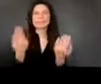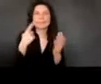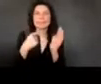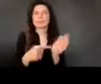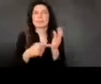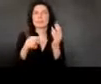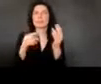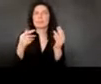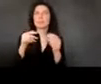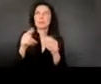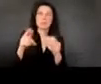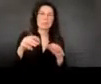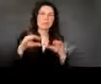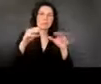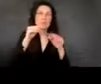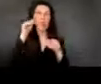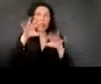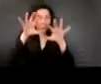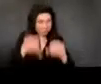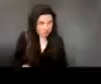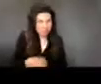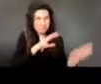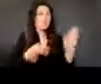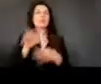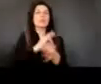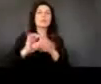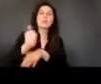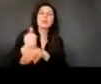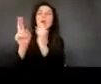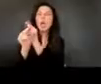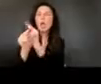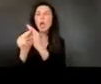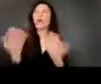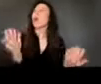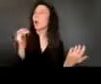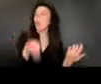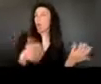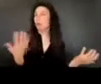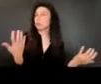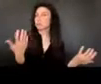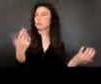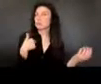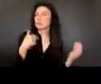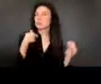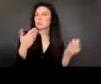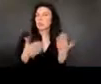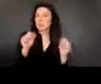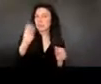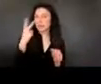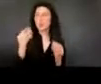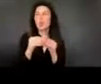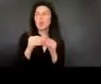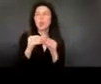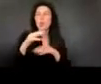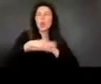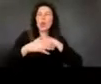enriching for this series in the way that it would open up maybe more layers of history and maybe begin to sort of